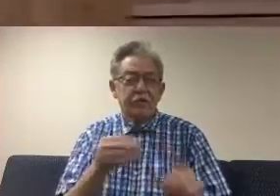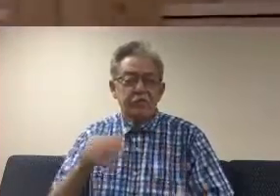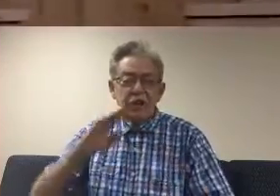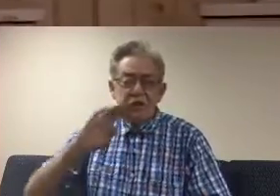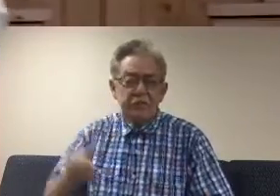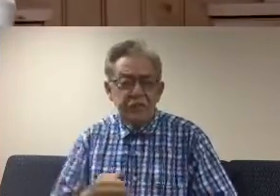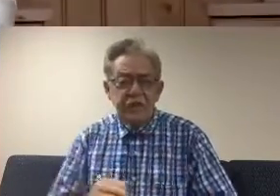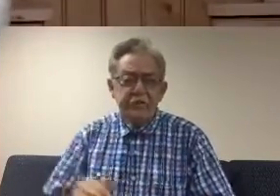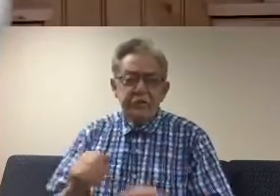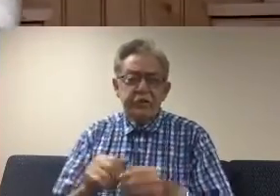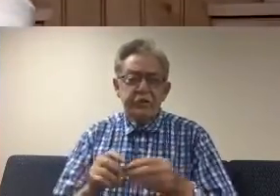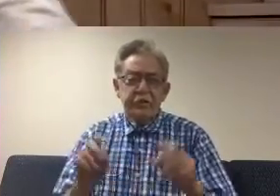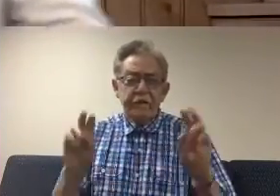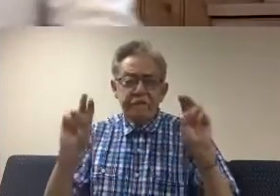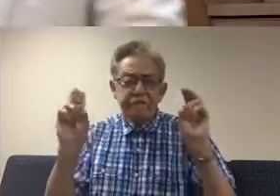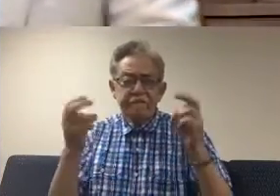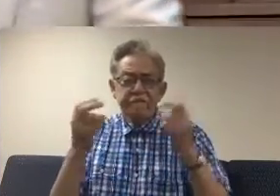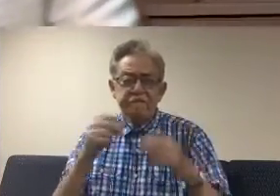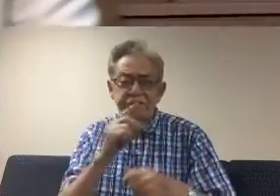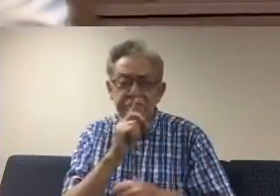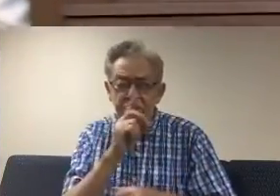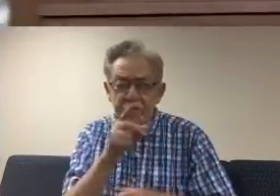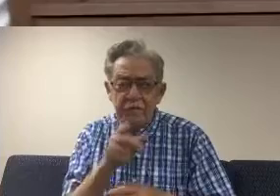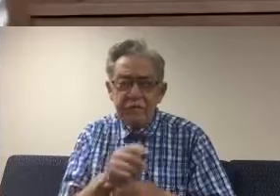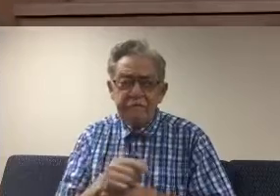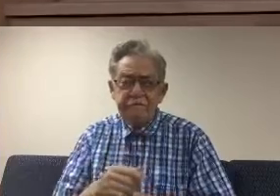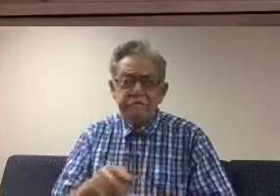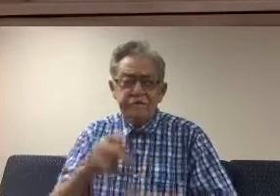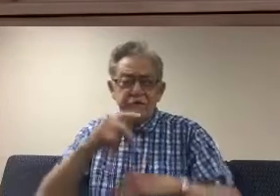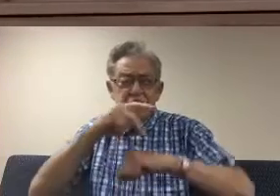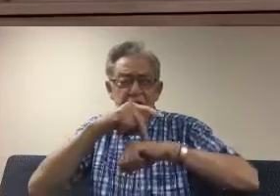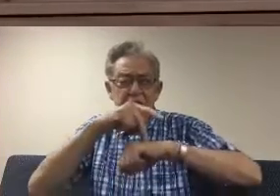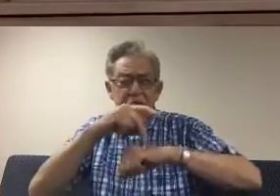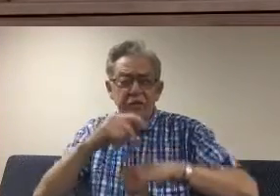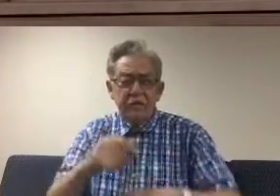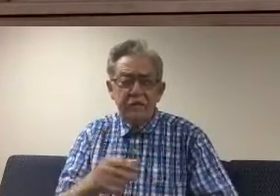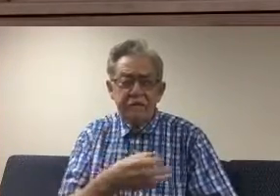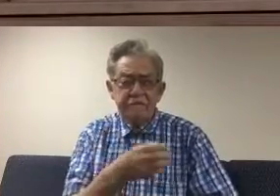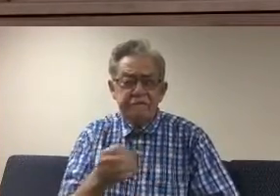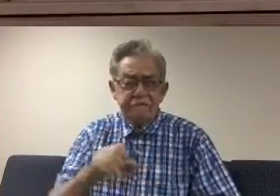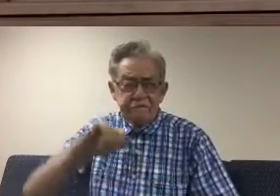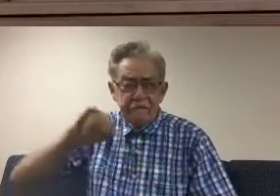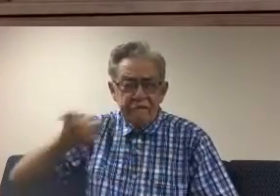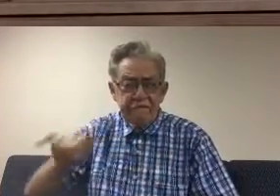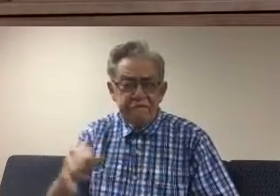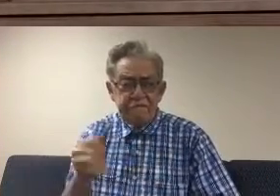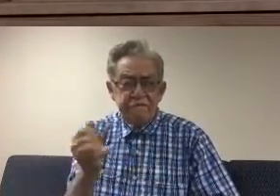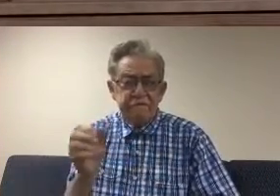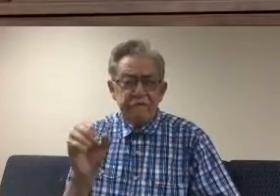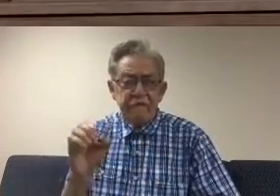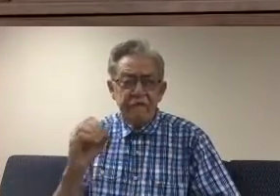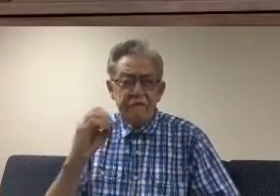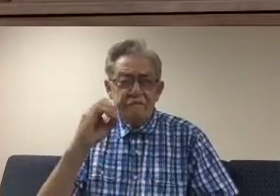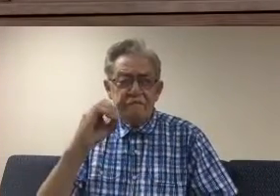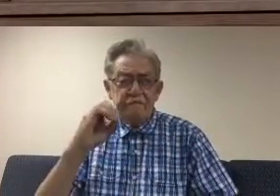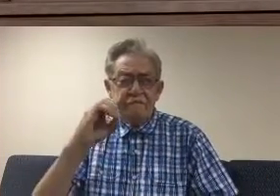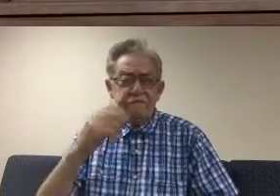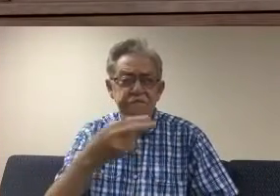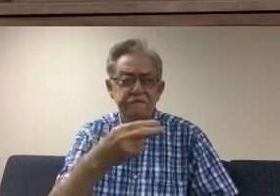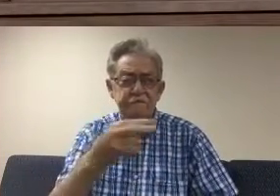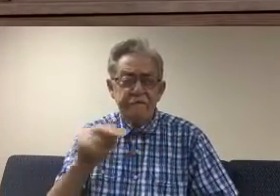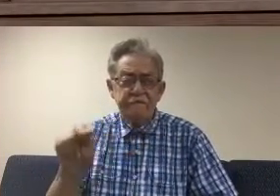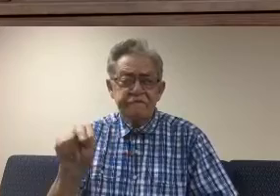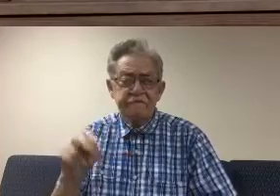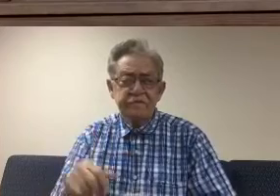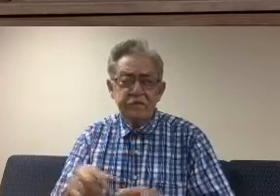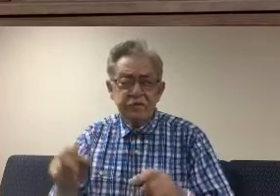would have been, let me tell you what would have happened if Peter and John had agreed with the Sanhedrin. They would have gotten more